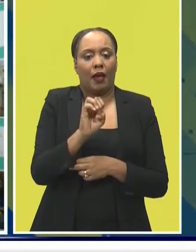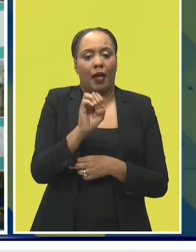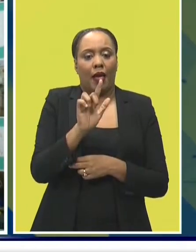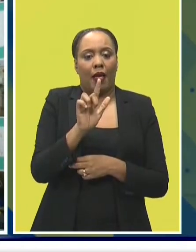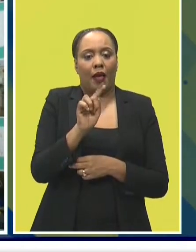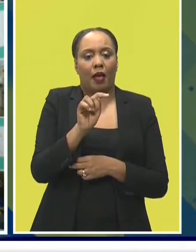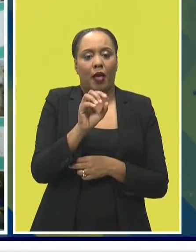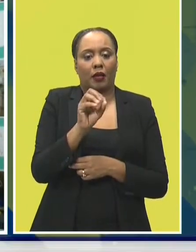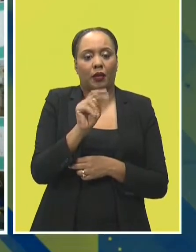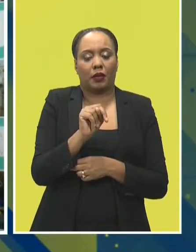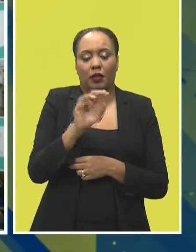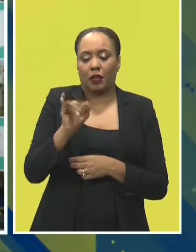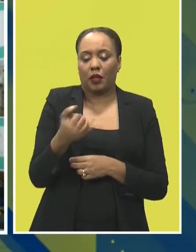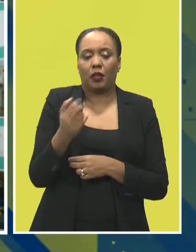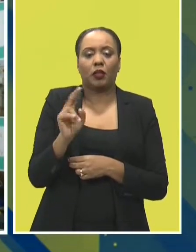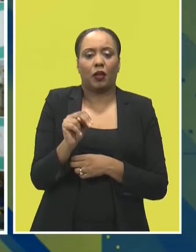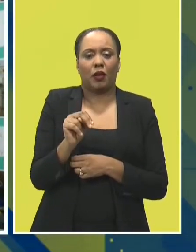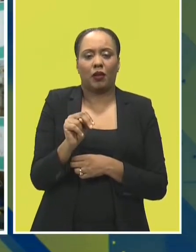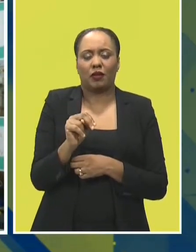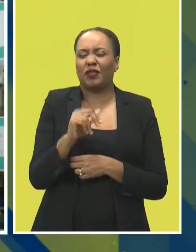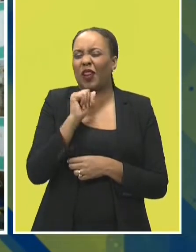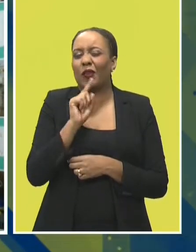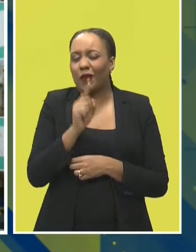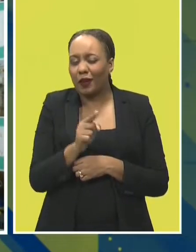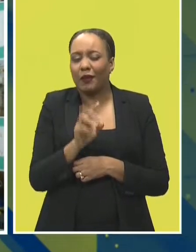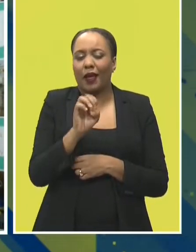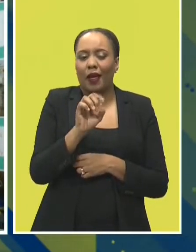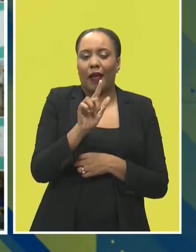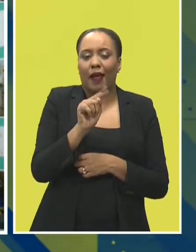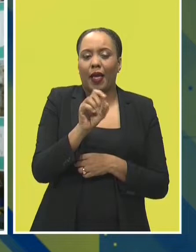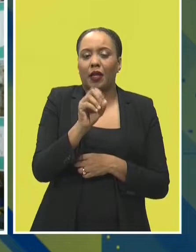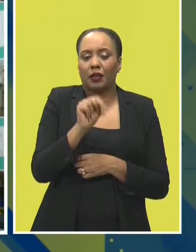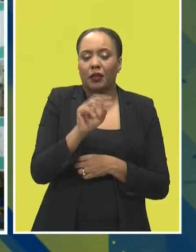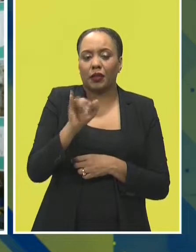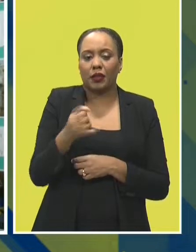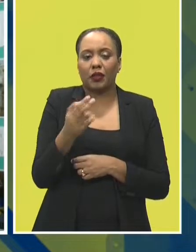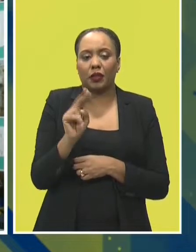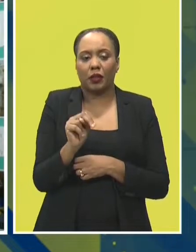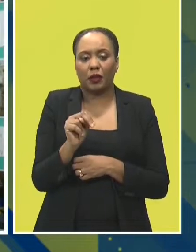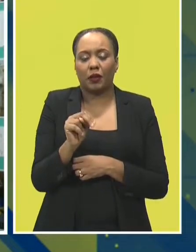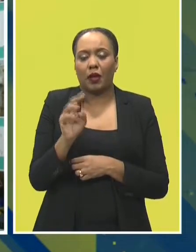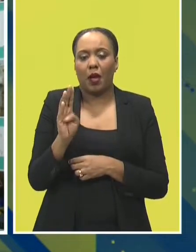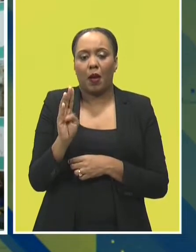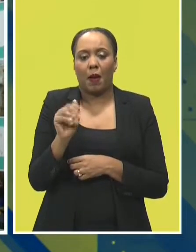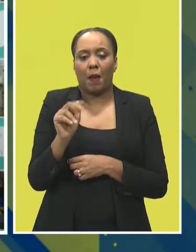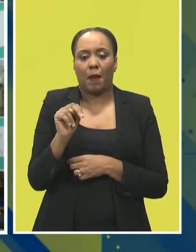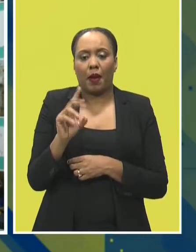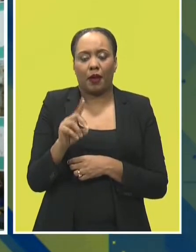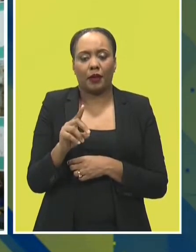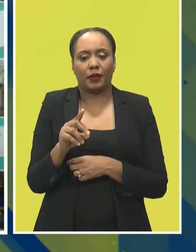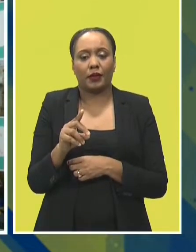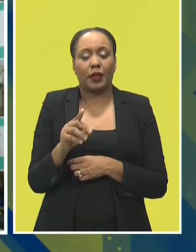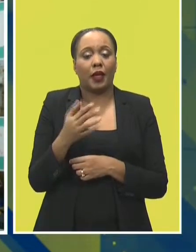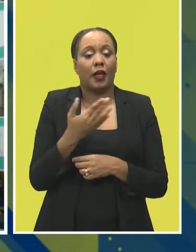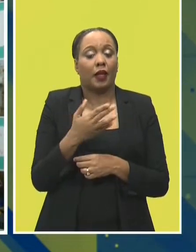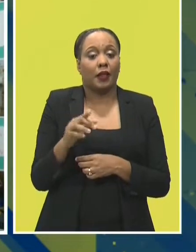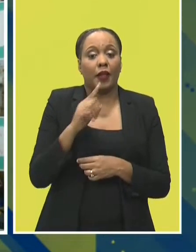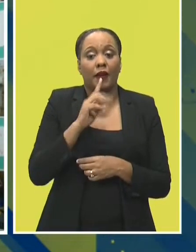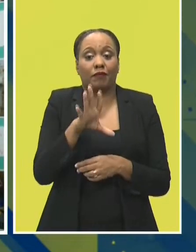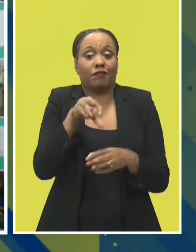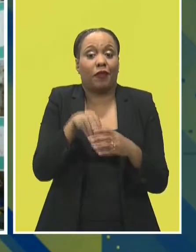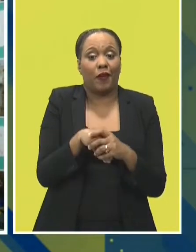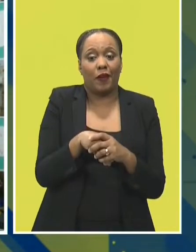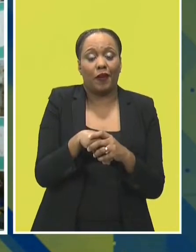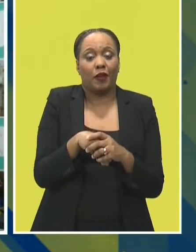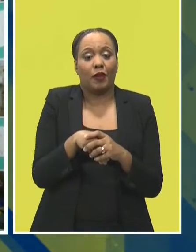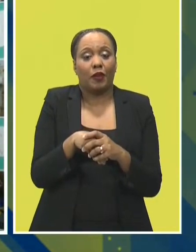who actually have played for Elton's mom's birthday party. So they're